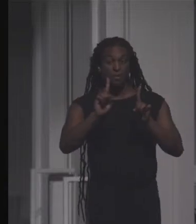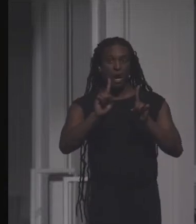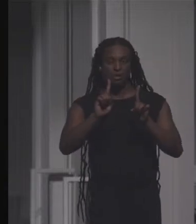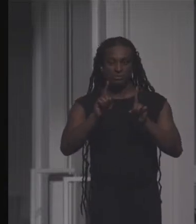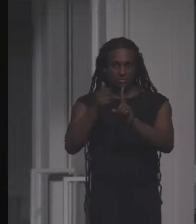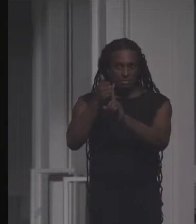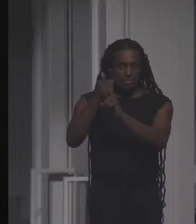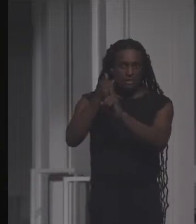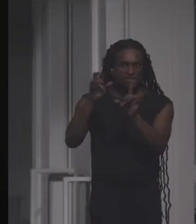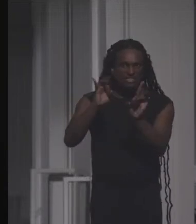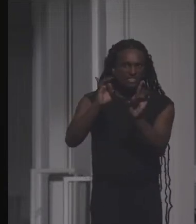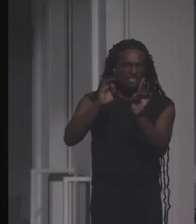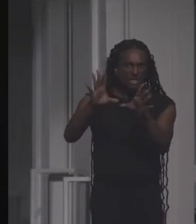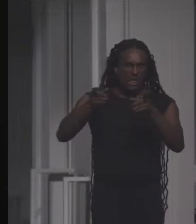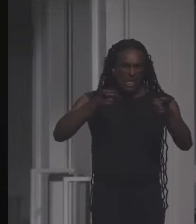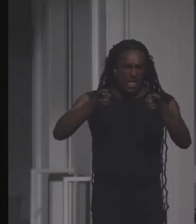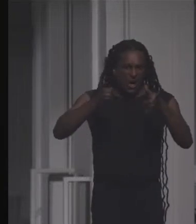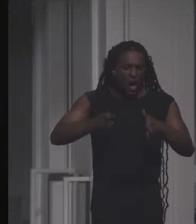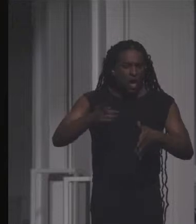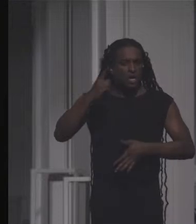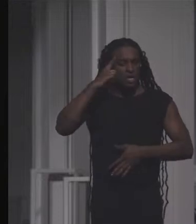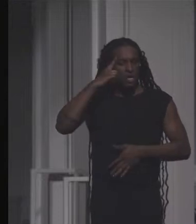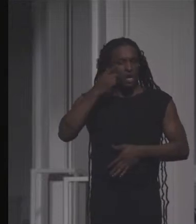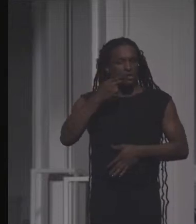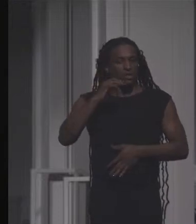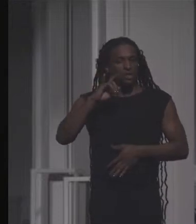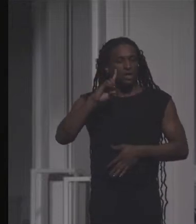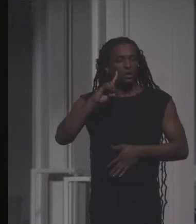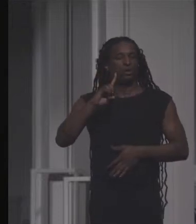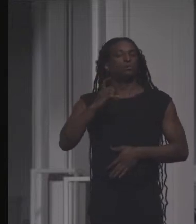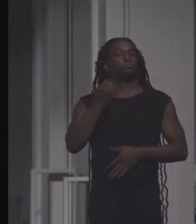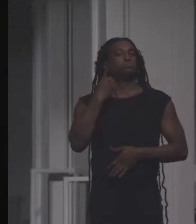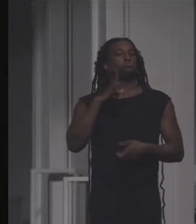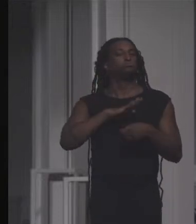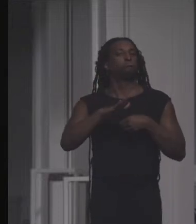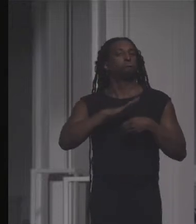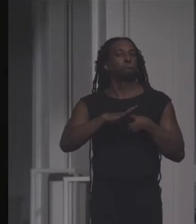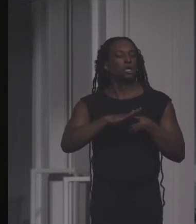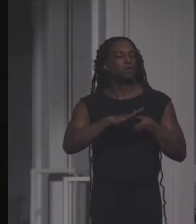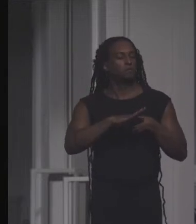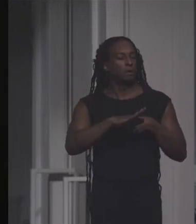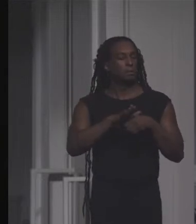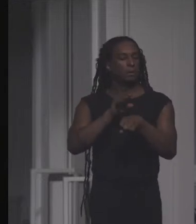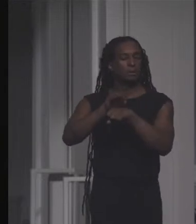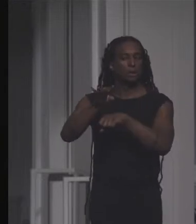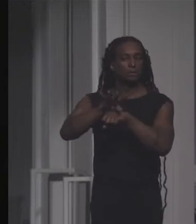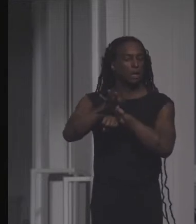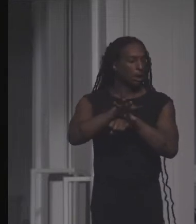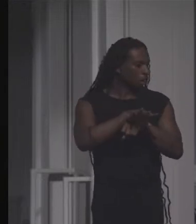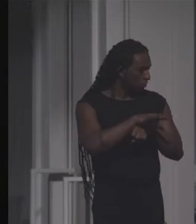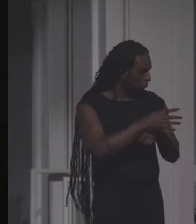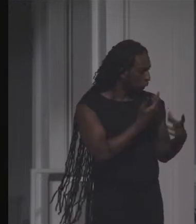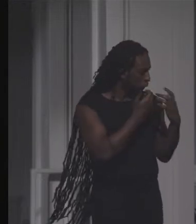warlords thought Hild understood their world enough for her advice to be valuable.